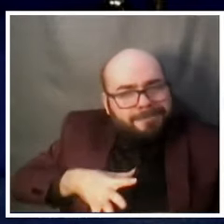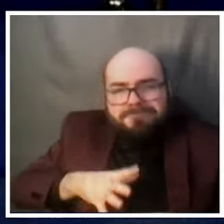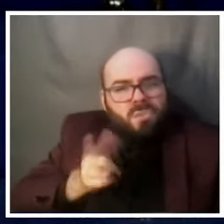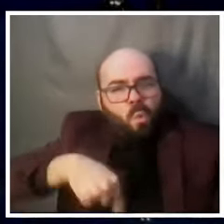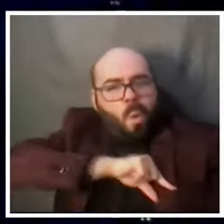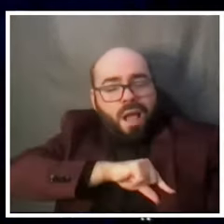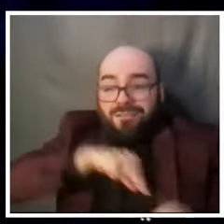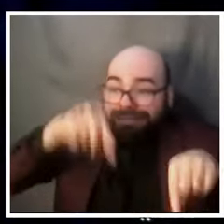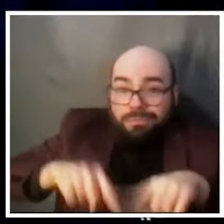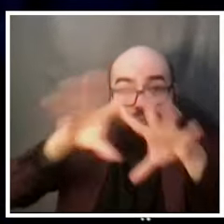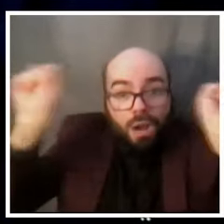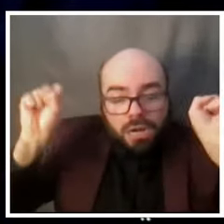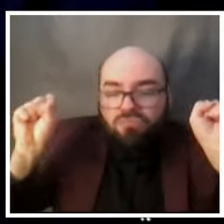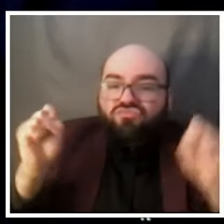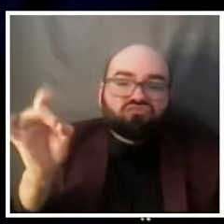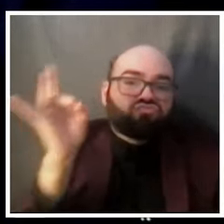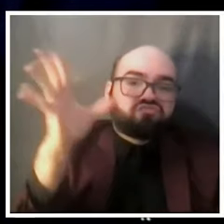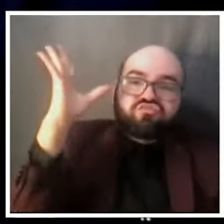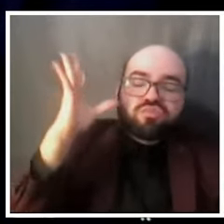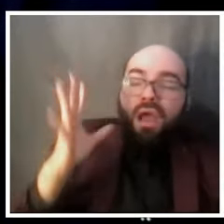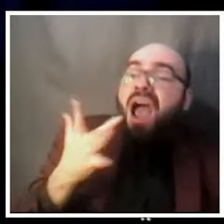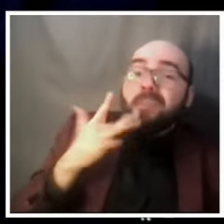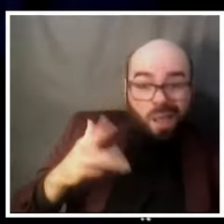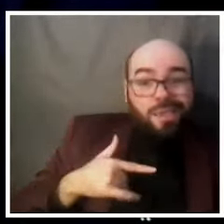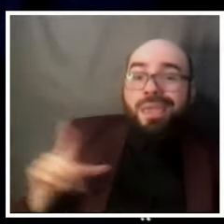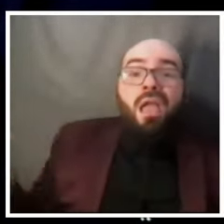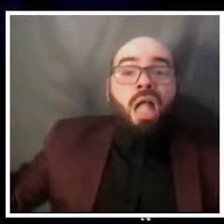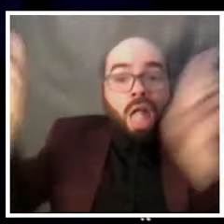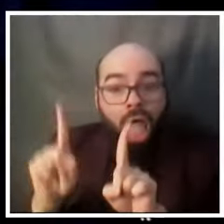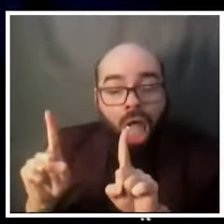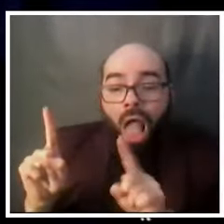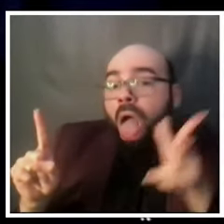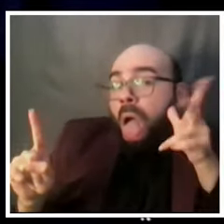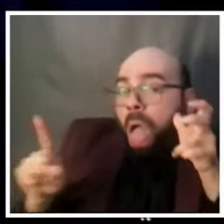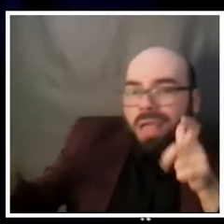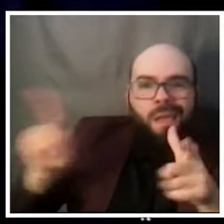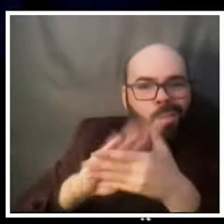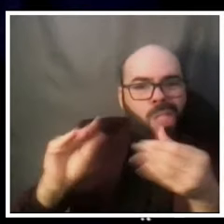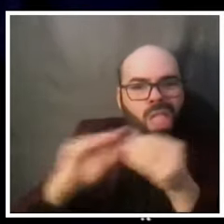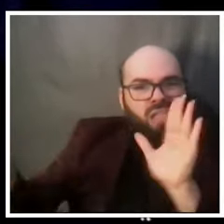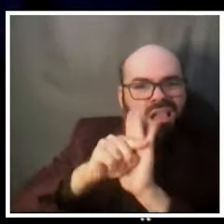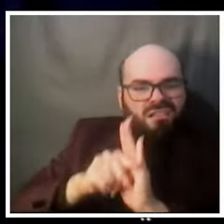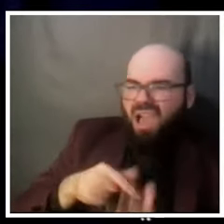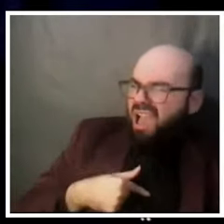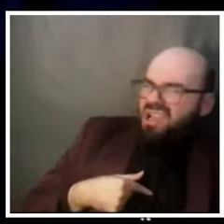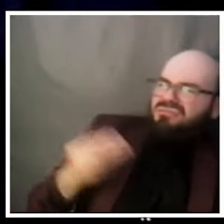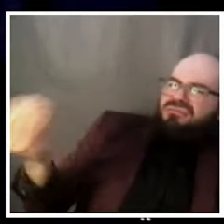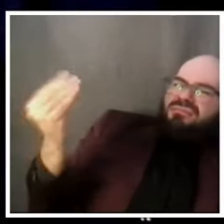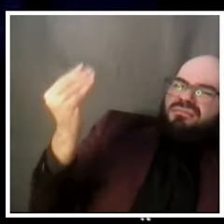Thank God I wasn't standing next to him. As I've said,